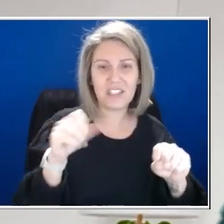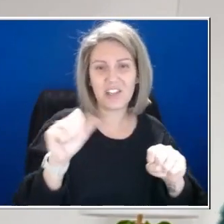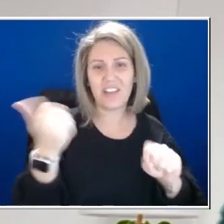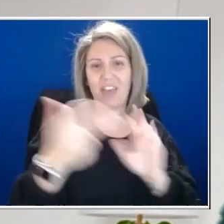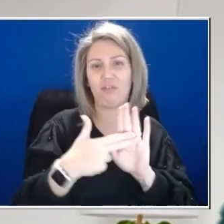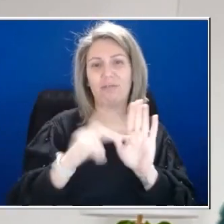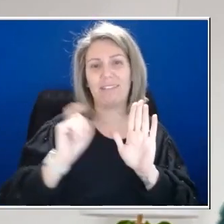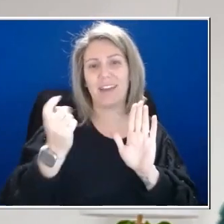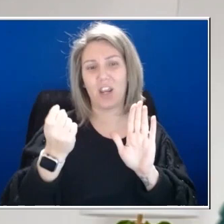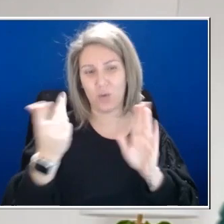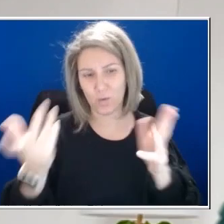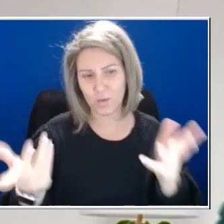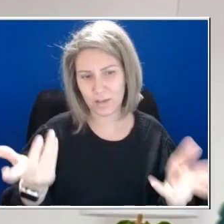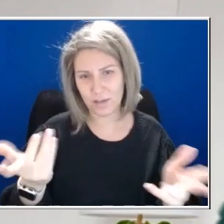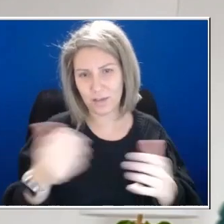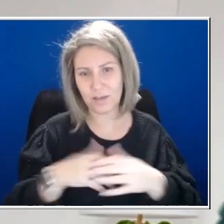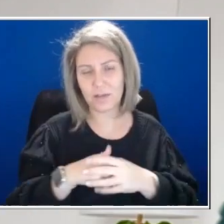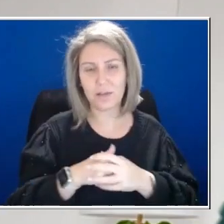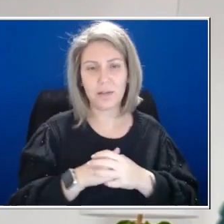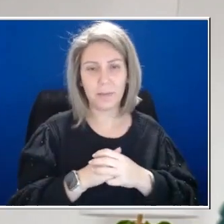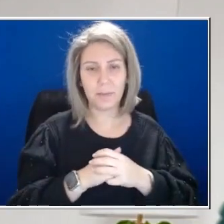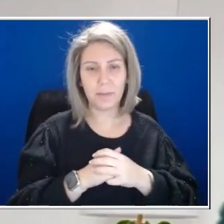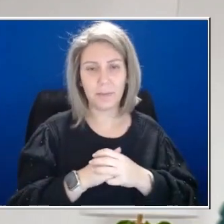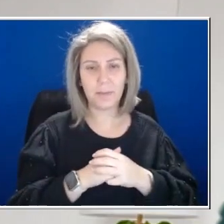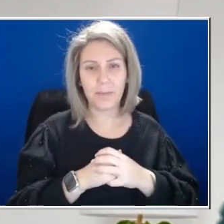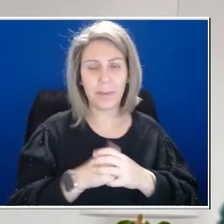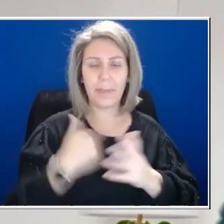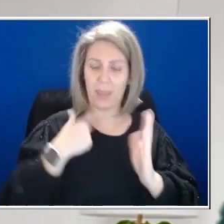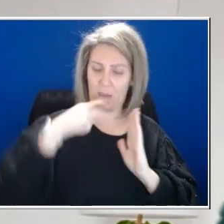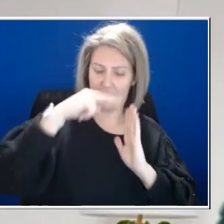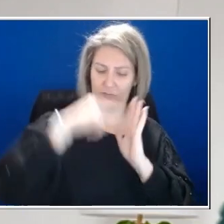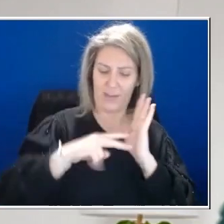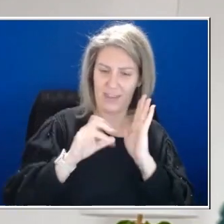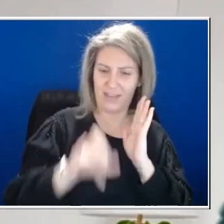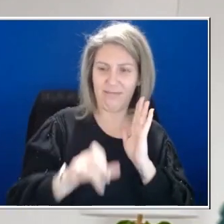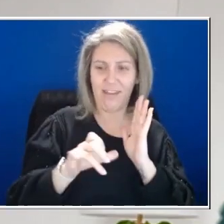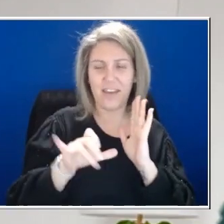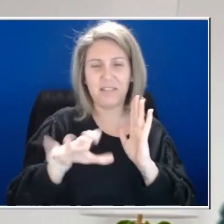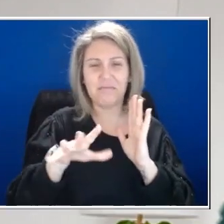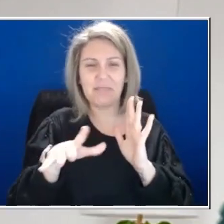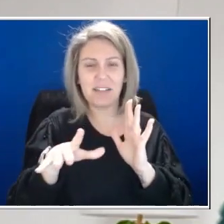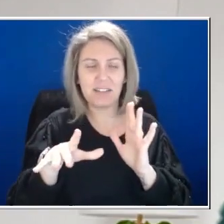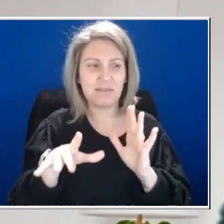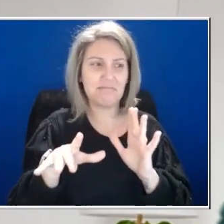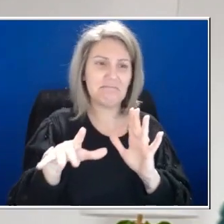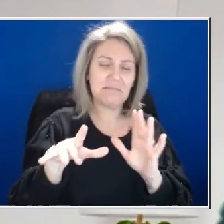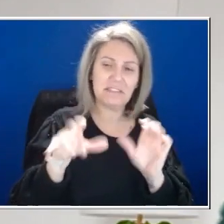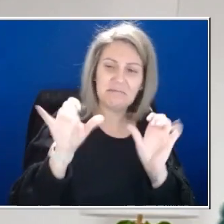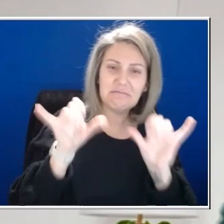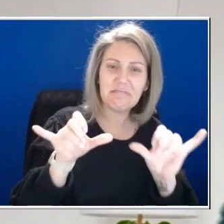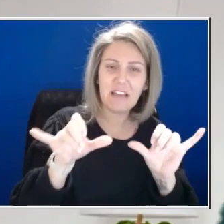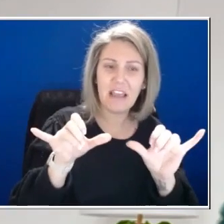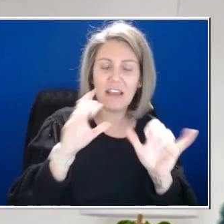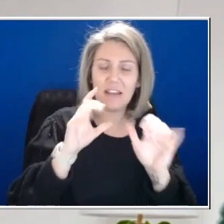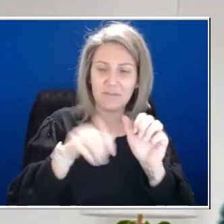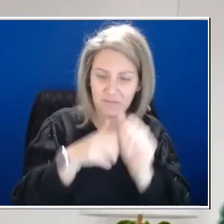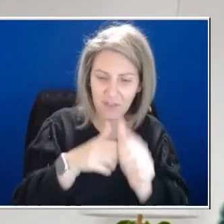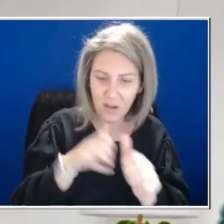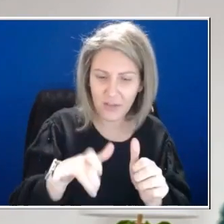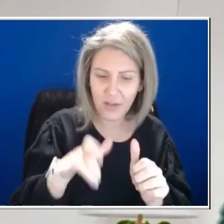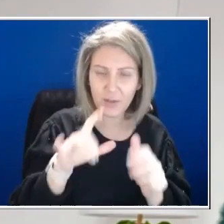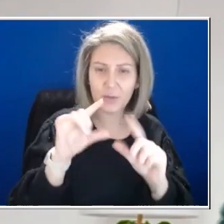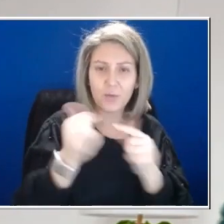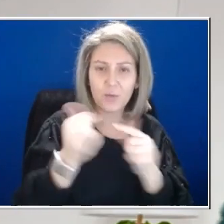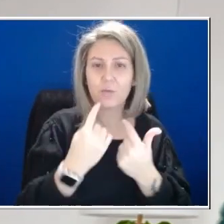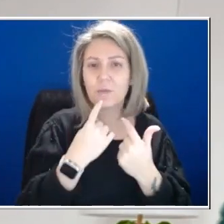diagnosis. And so I was reading that. I kind of stayed in tune to what that group was saying.